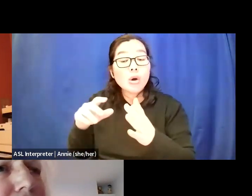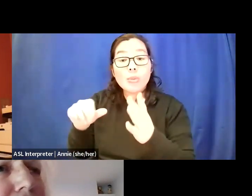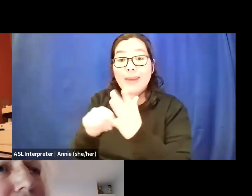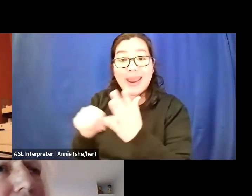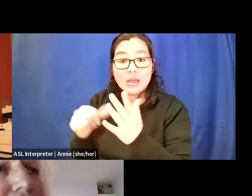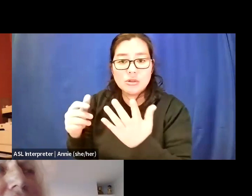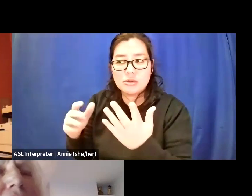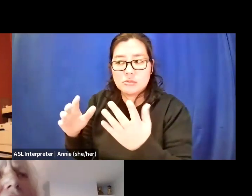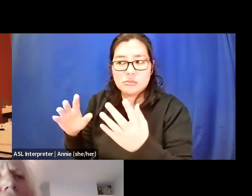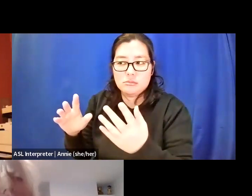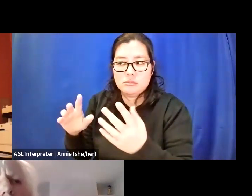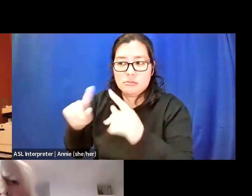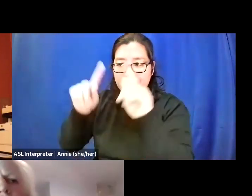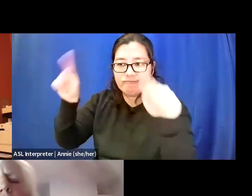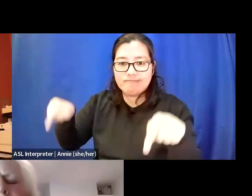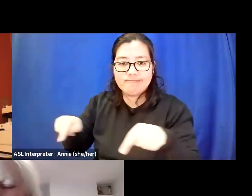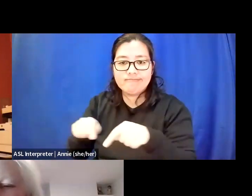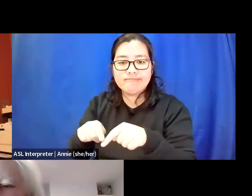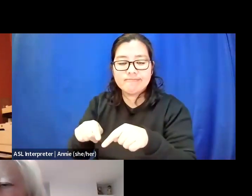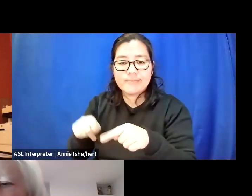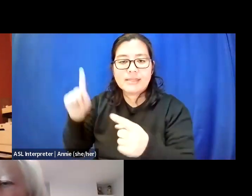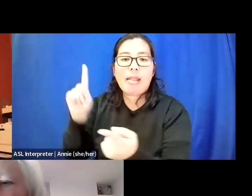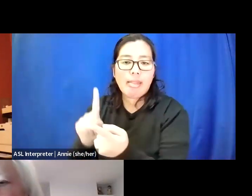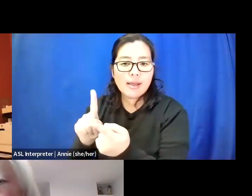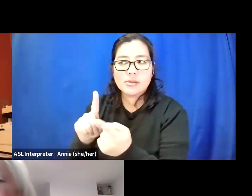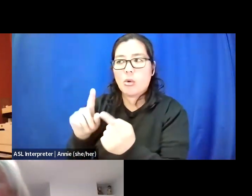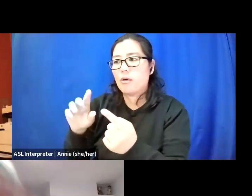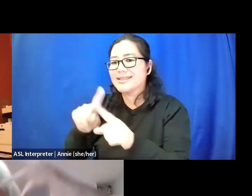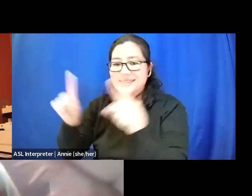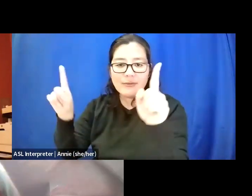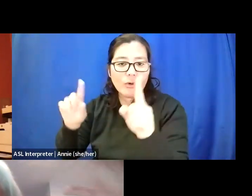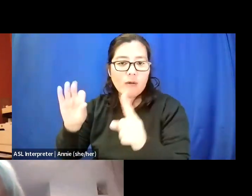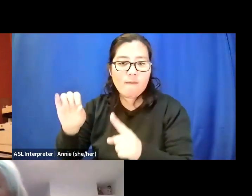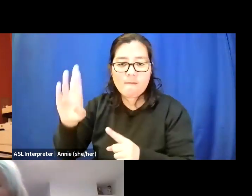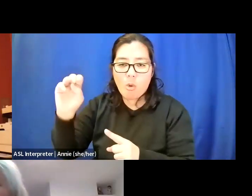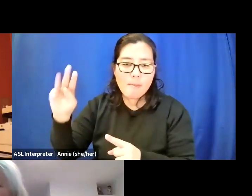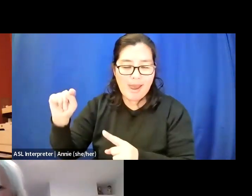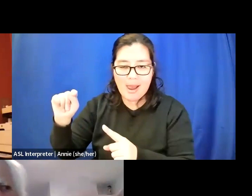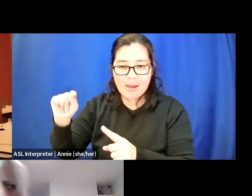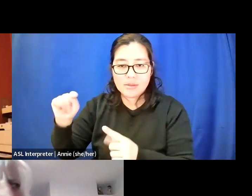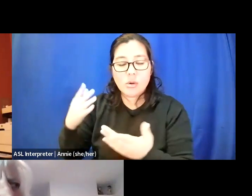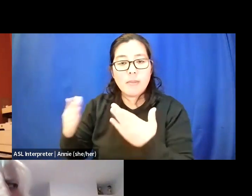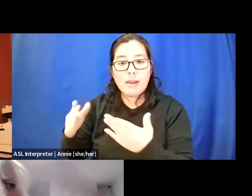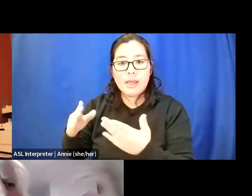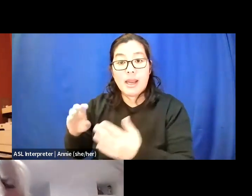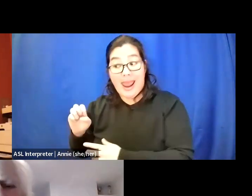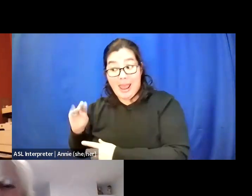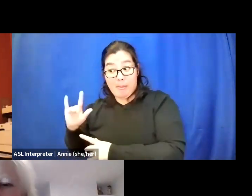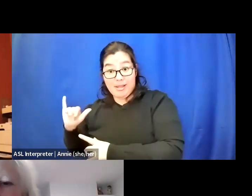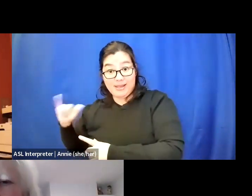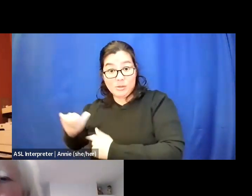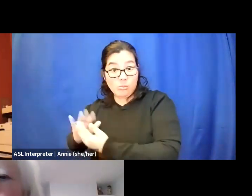maybe less formatted differently, might, you know, you might want to go to Emily's more, you know, sort